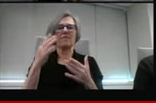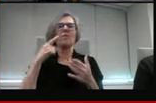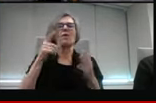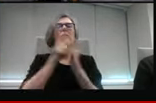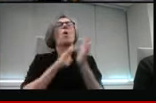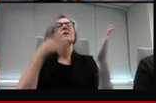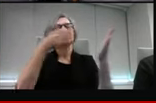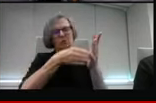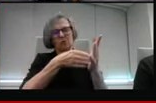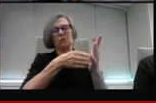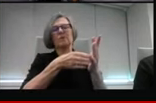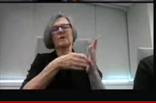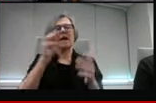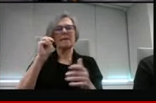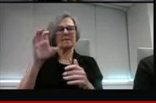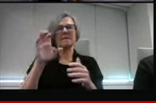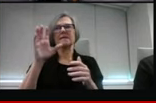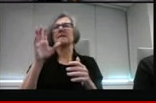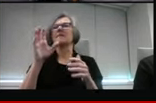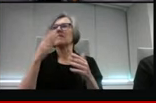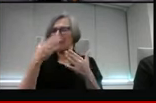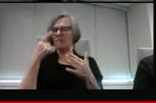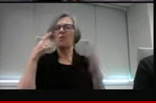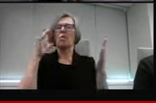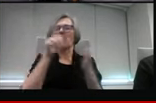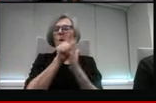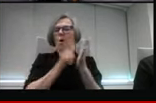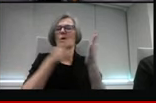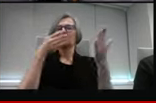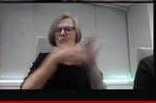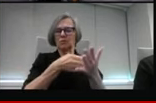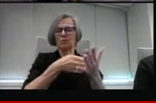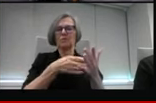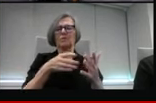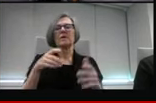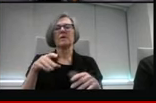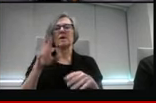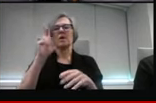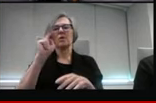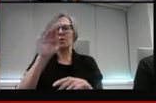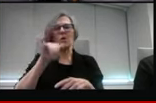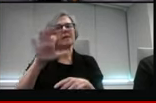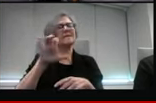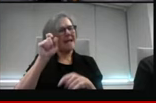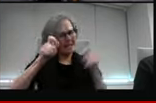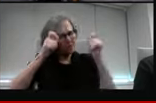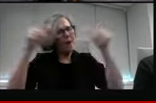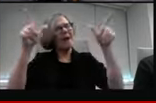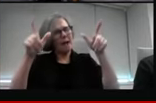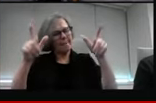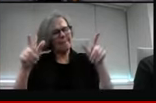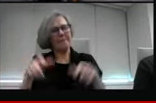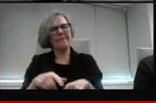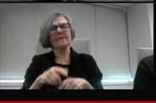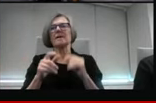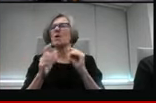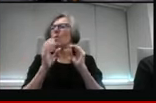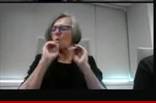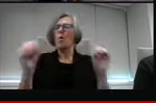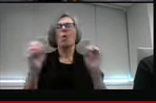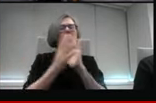suit mty UFT all the unions New York City have to wake up there's no congested